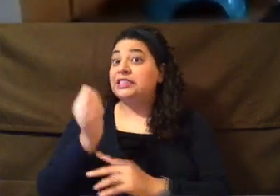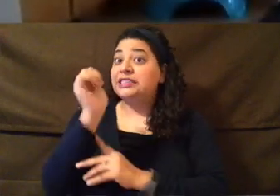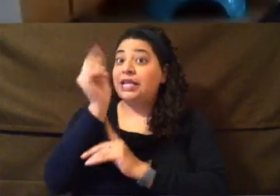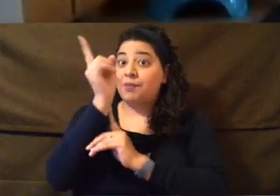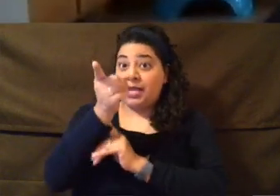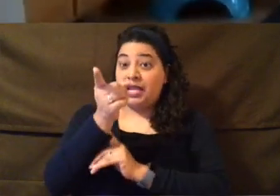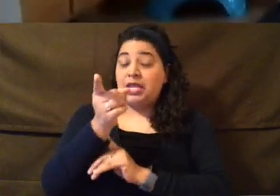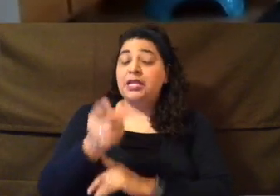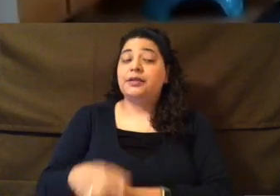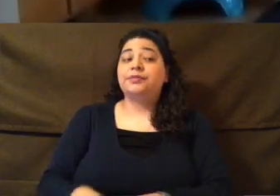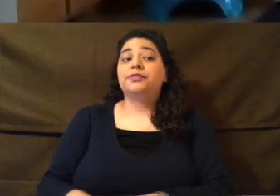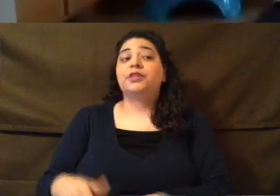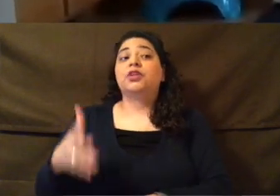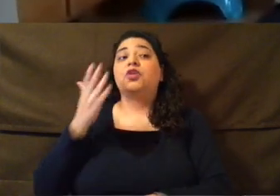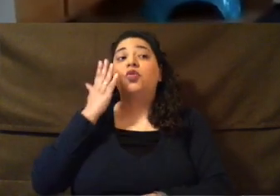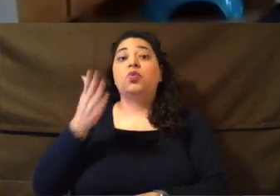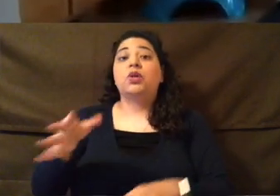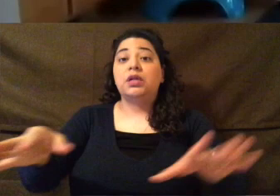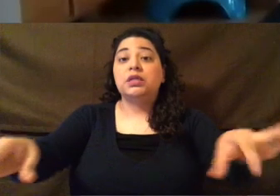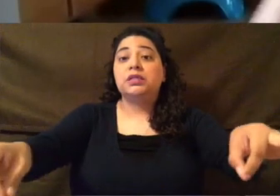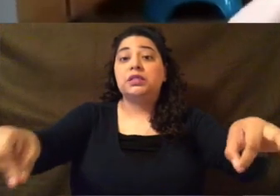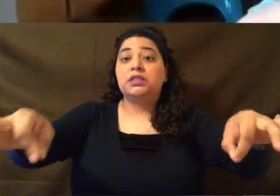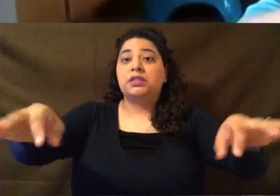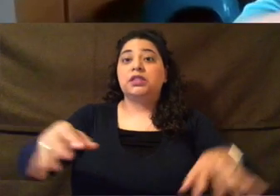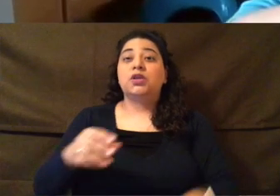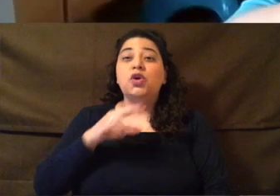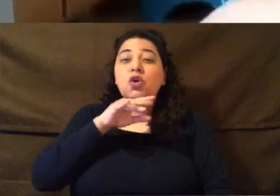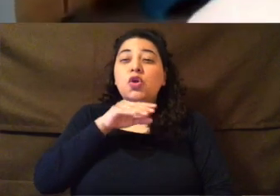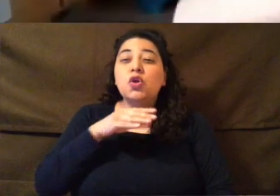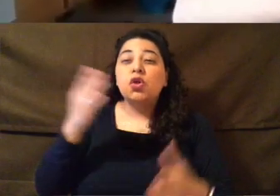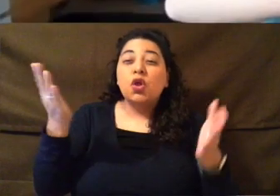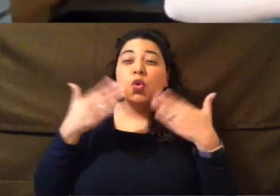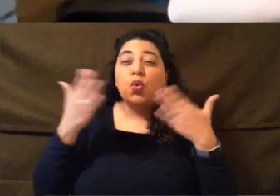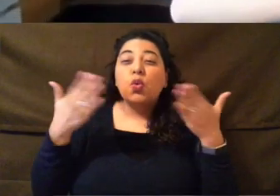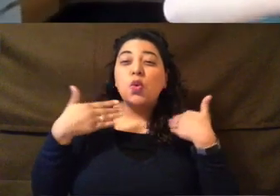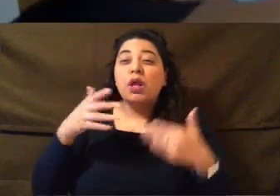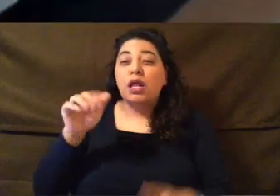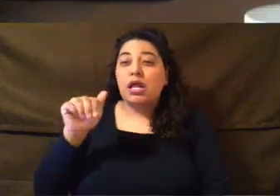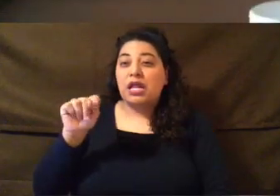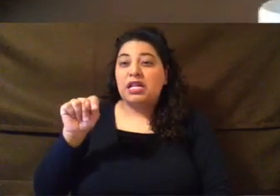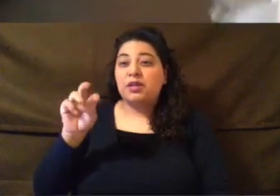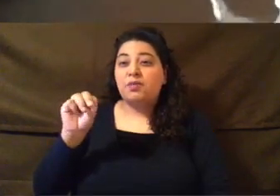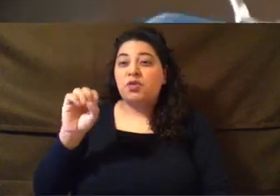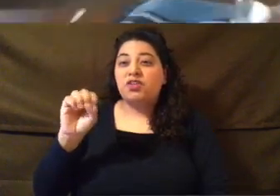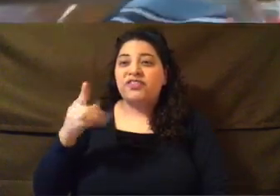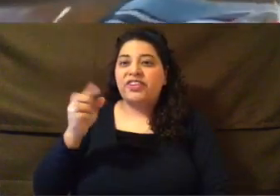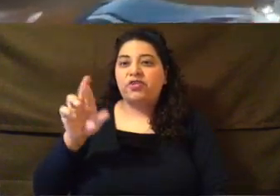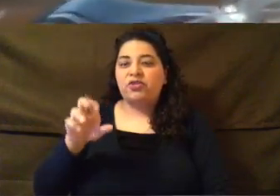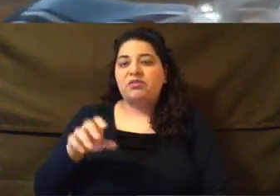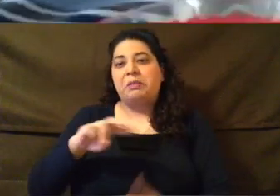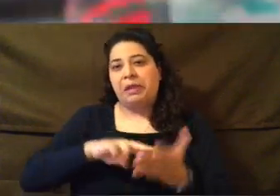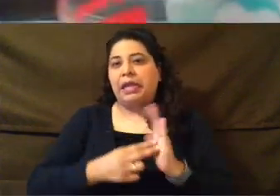it's been 10 minutes, and I'm going to go ahead and take off the cool atmosphere.